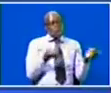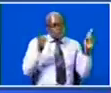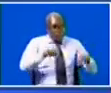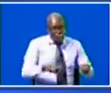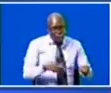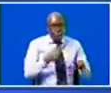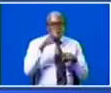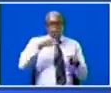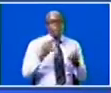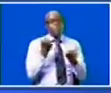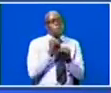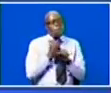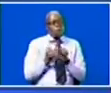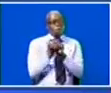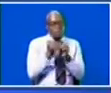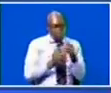spirit of moving together,